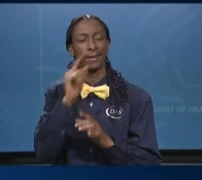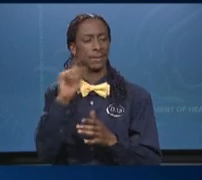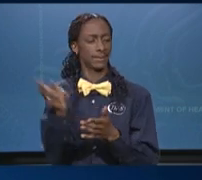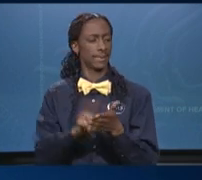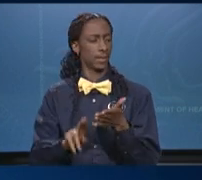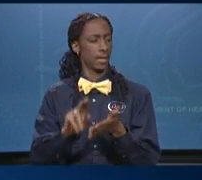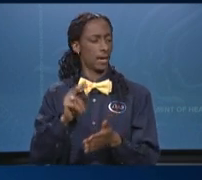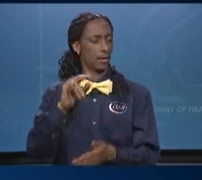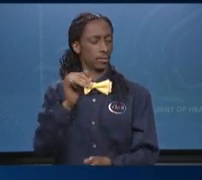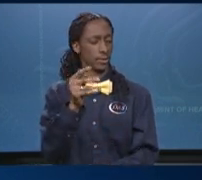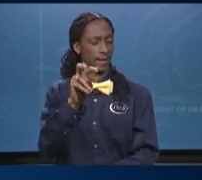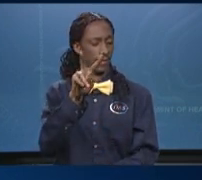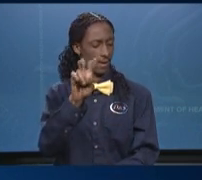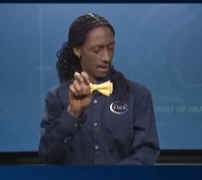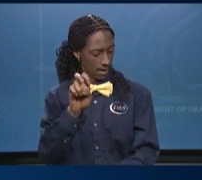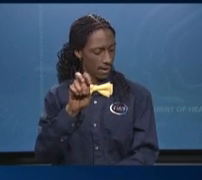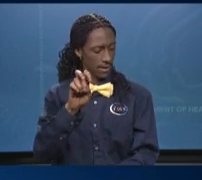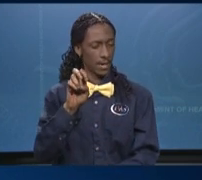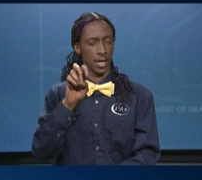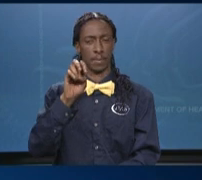Becerra.